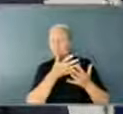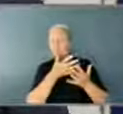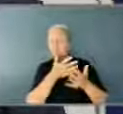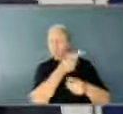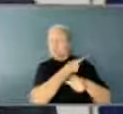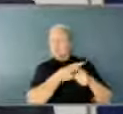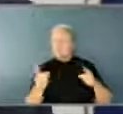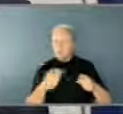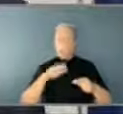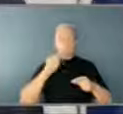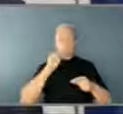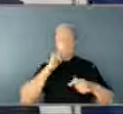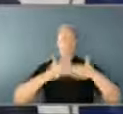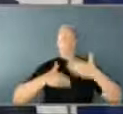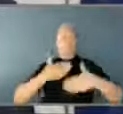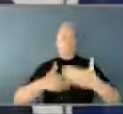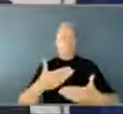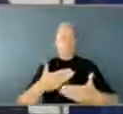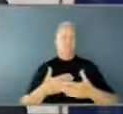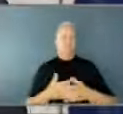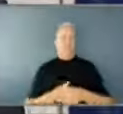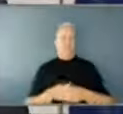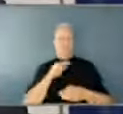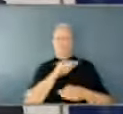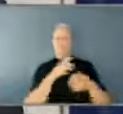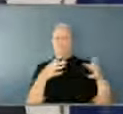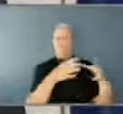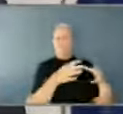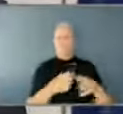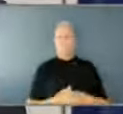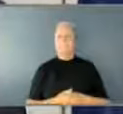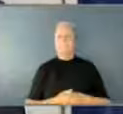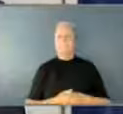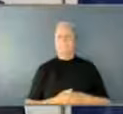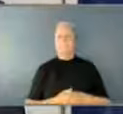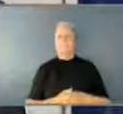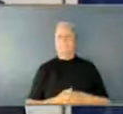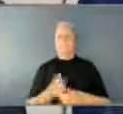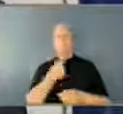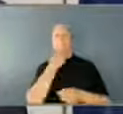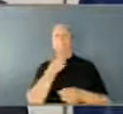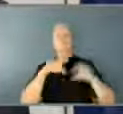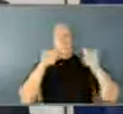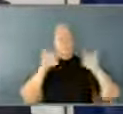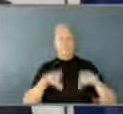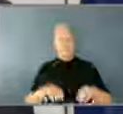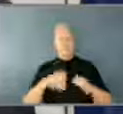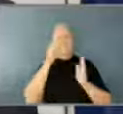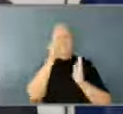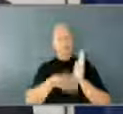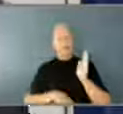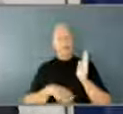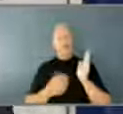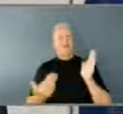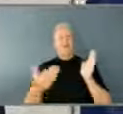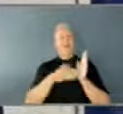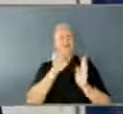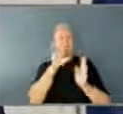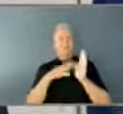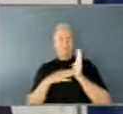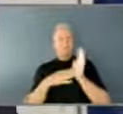I am pleased to be able to announce that Australia has purchased an additional 10 million doses